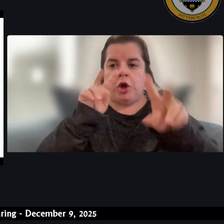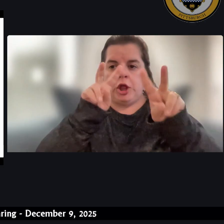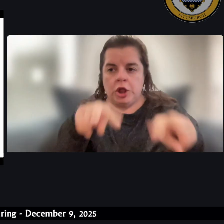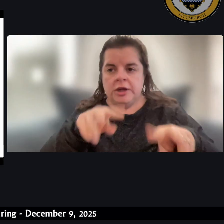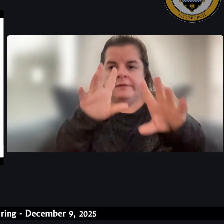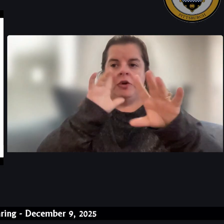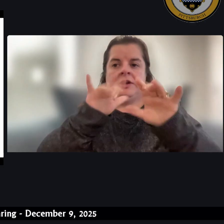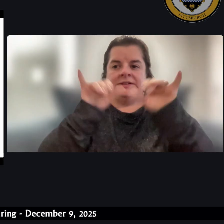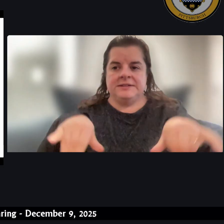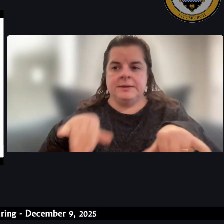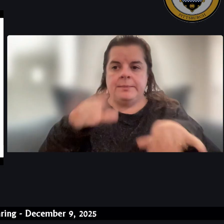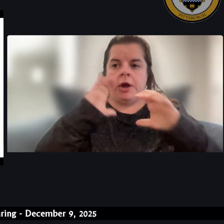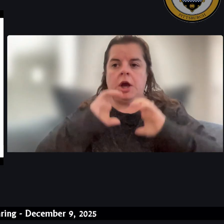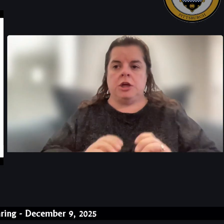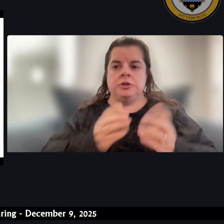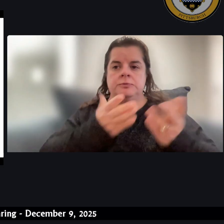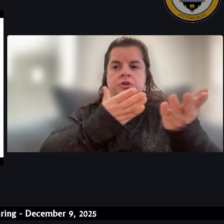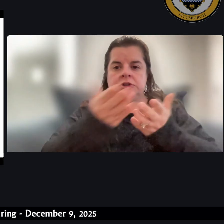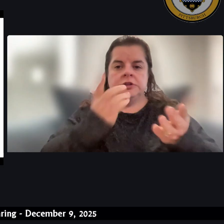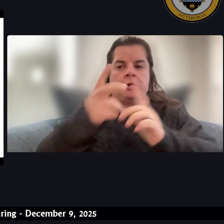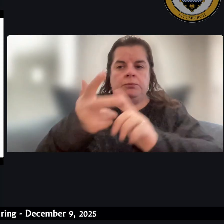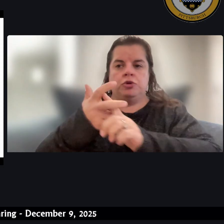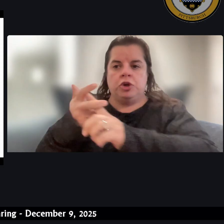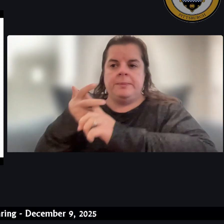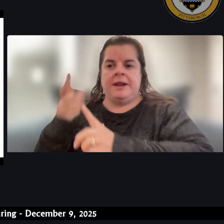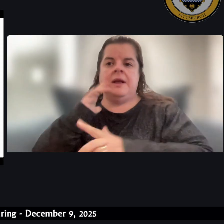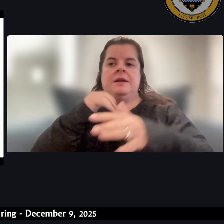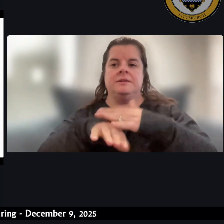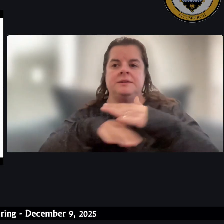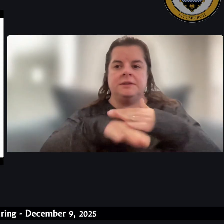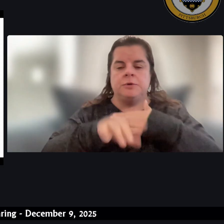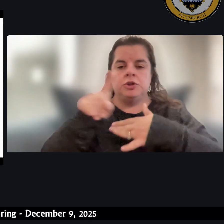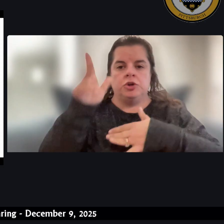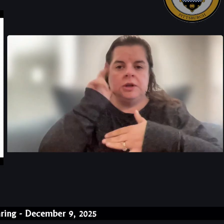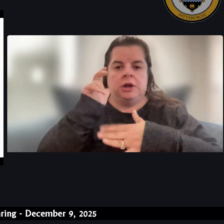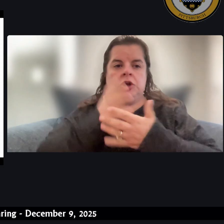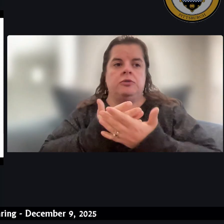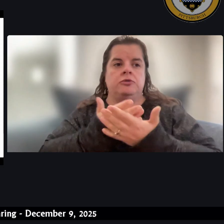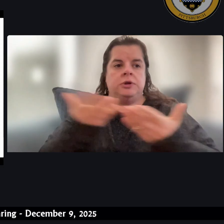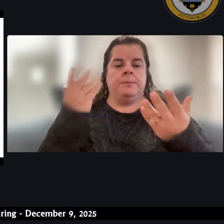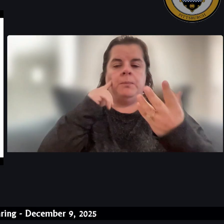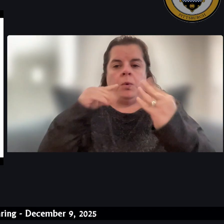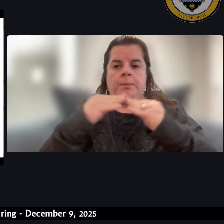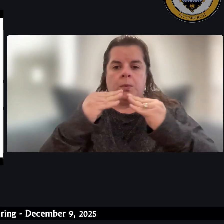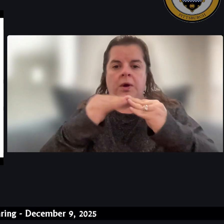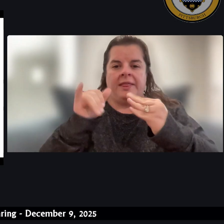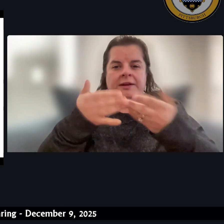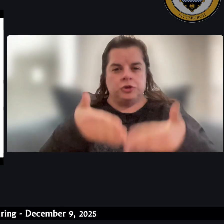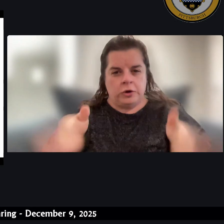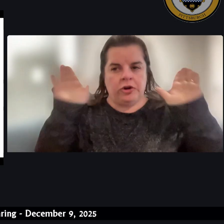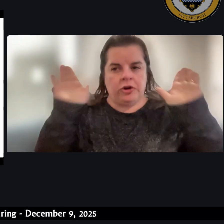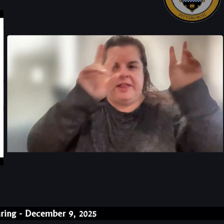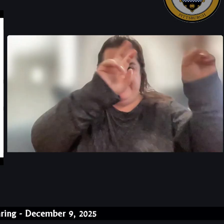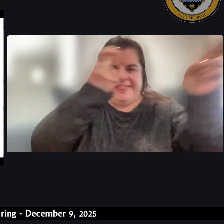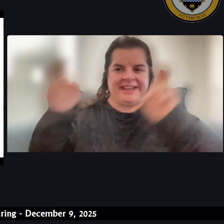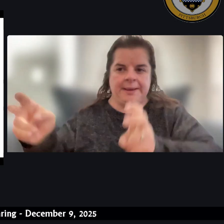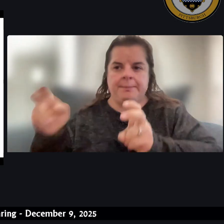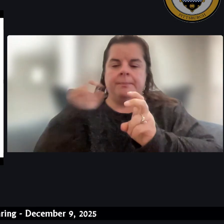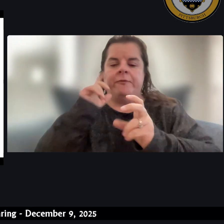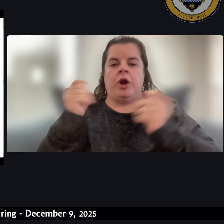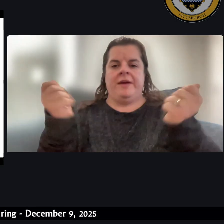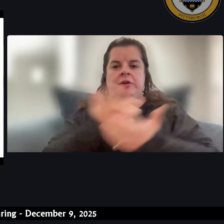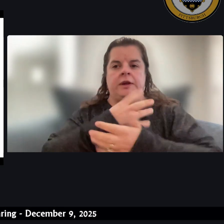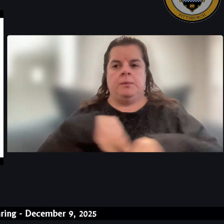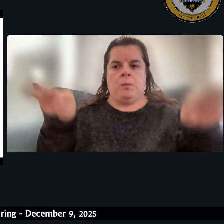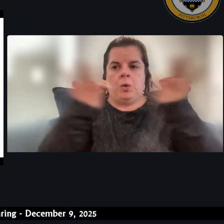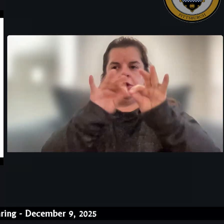customer service, procurement, and accessibility. And again, you're going to hear some more about that, but that's an overarching theme that I thought was important to highlight to